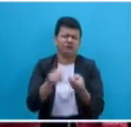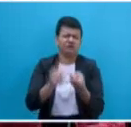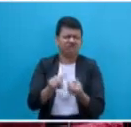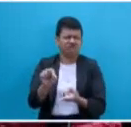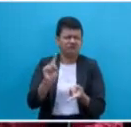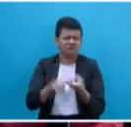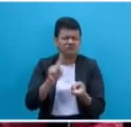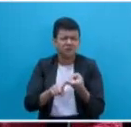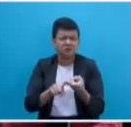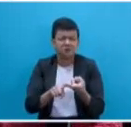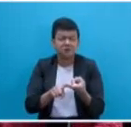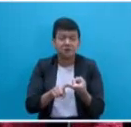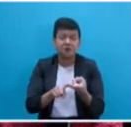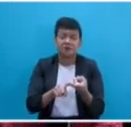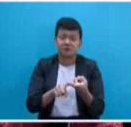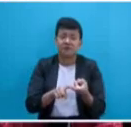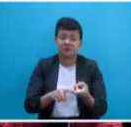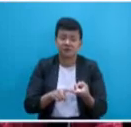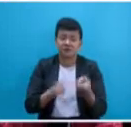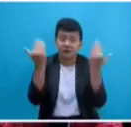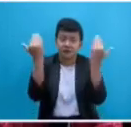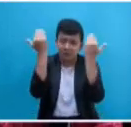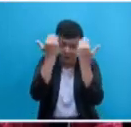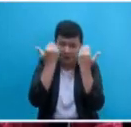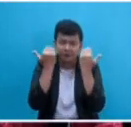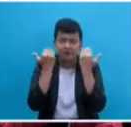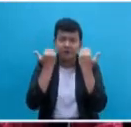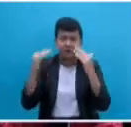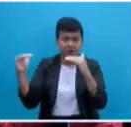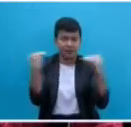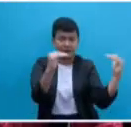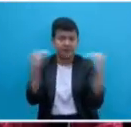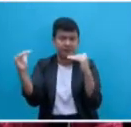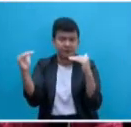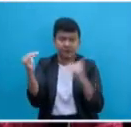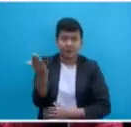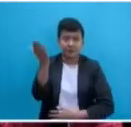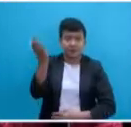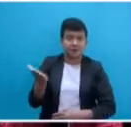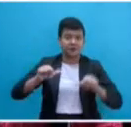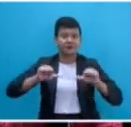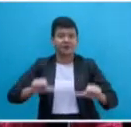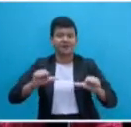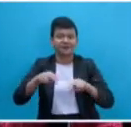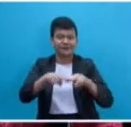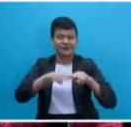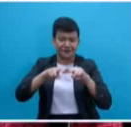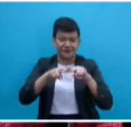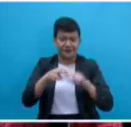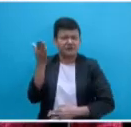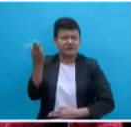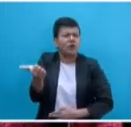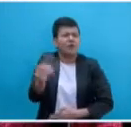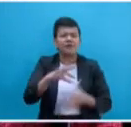country. Mr. Speaker, to do justice to our head of state, who has had a finger on the pulse of the nation for more than